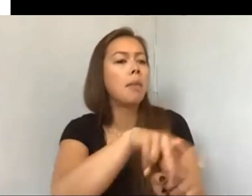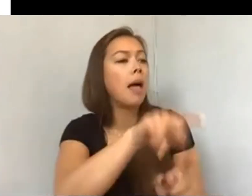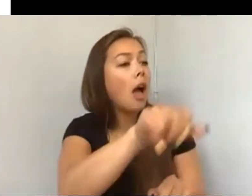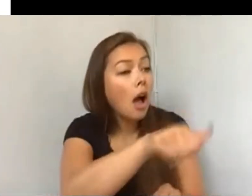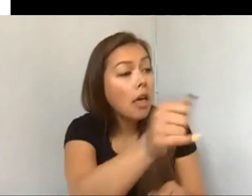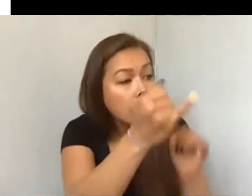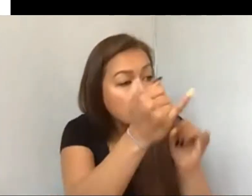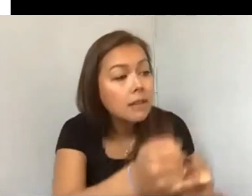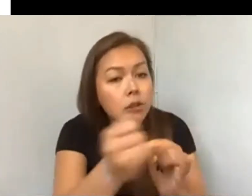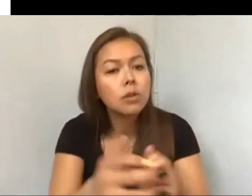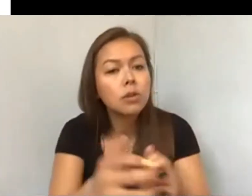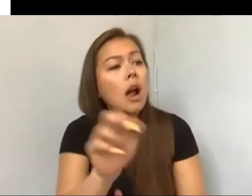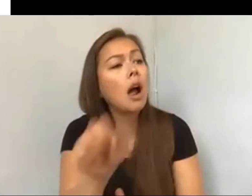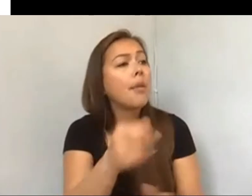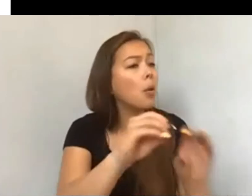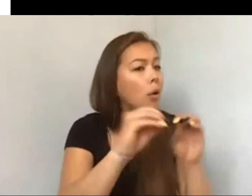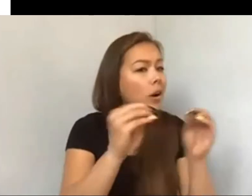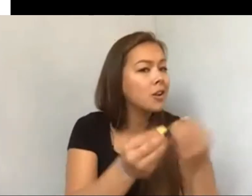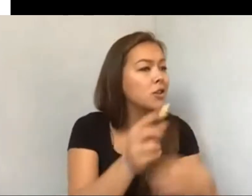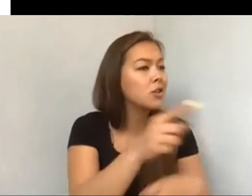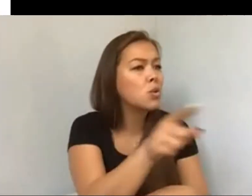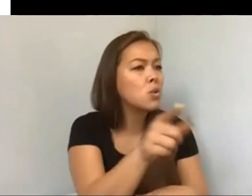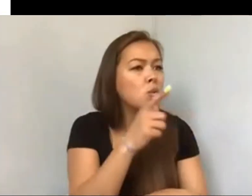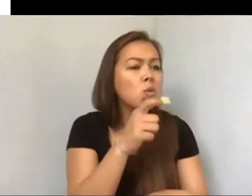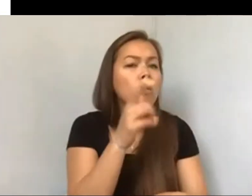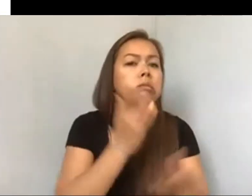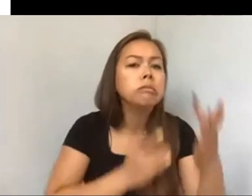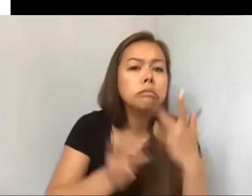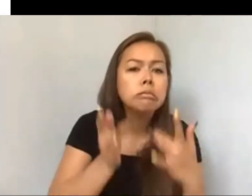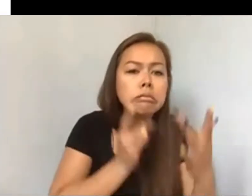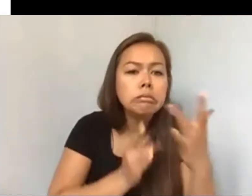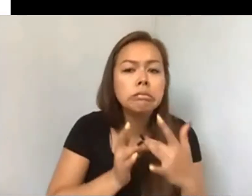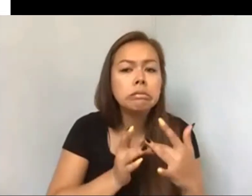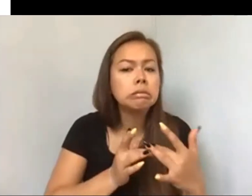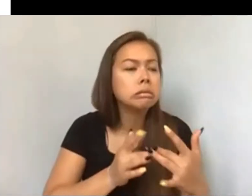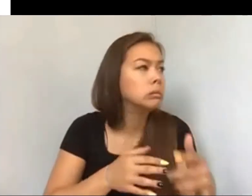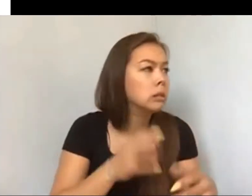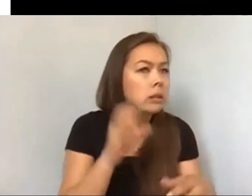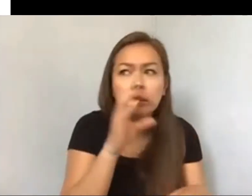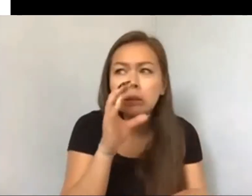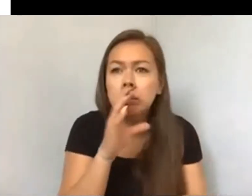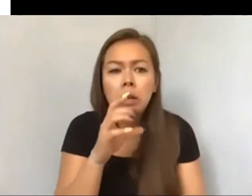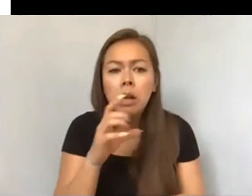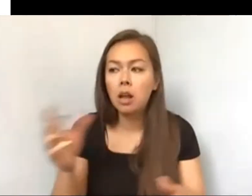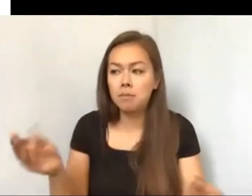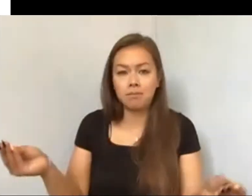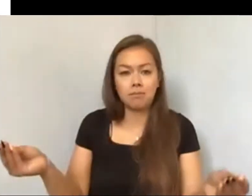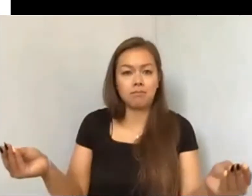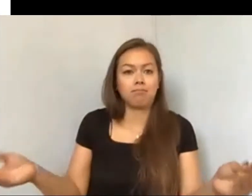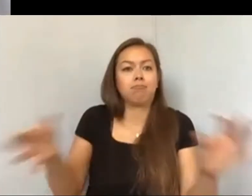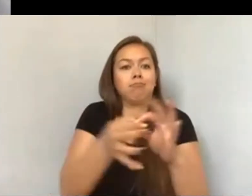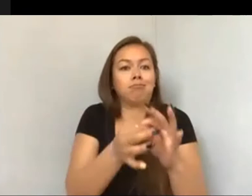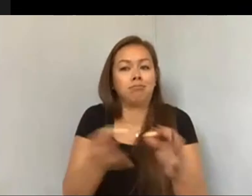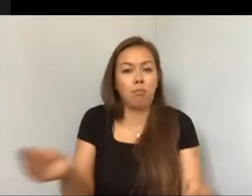or understand or even just provide those as resources so that everyone